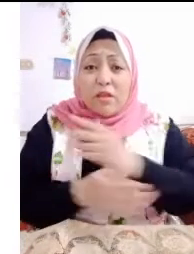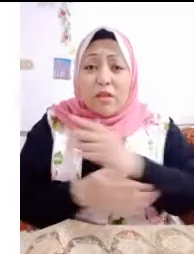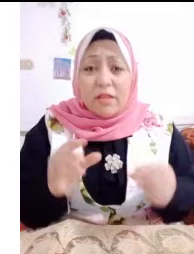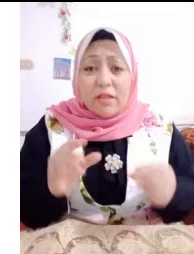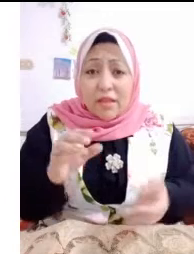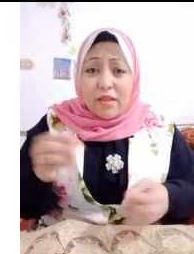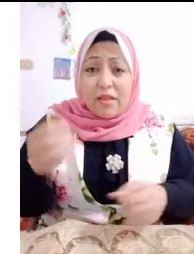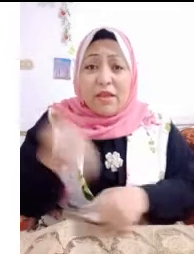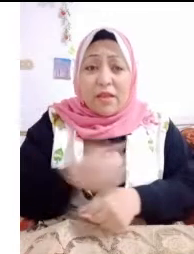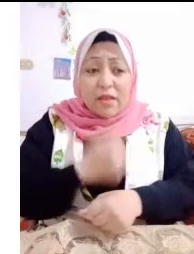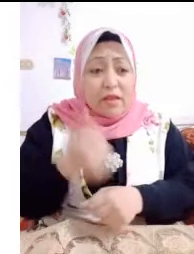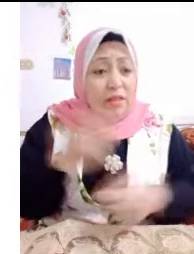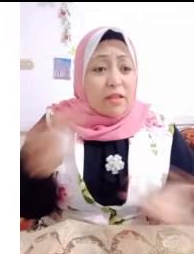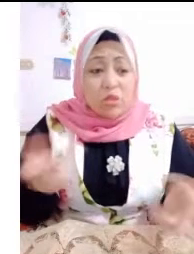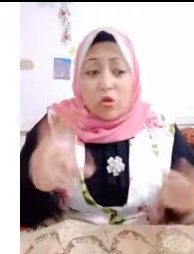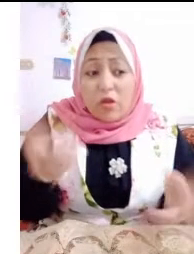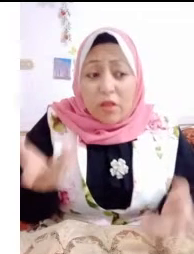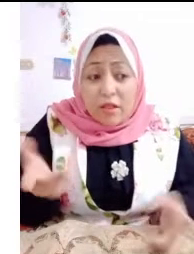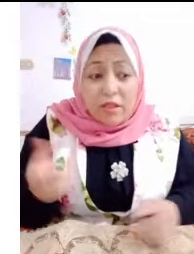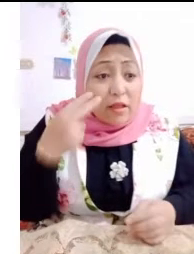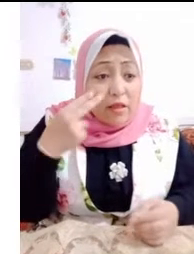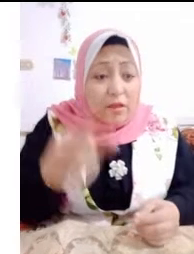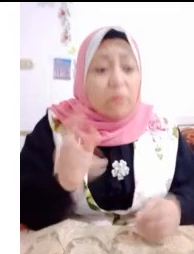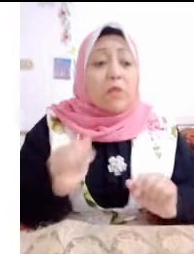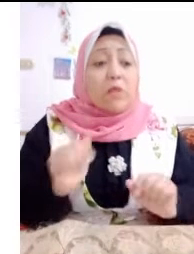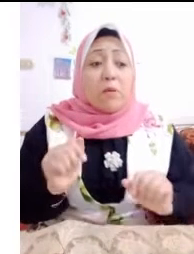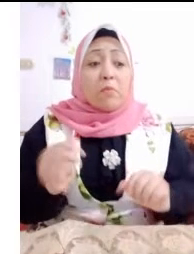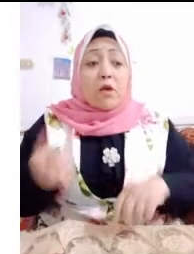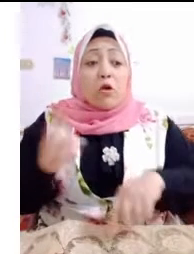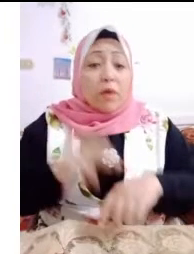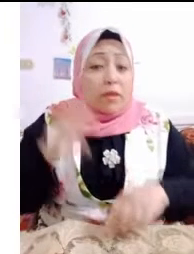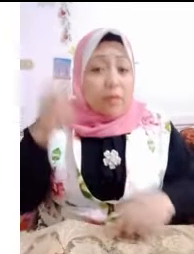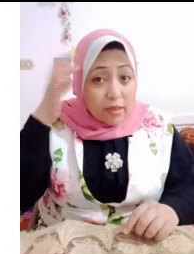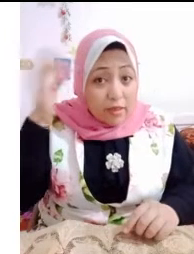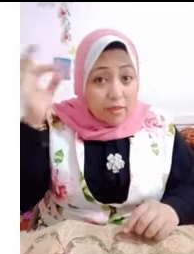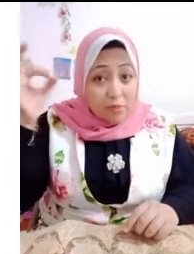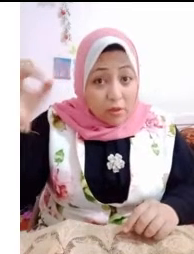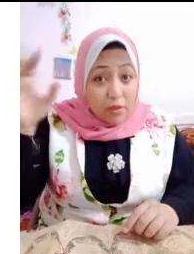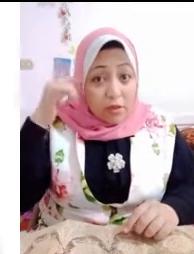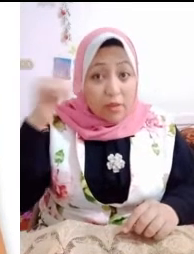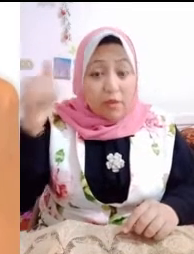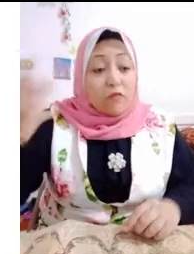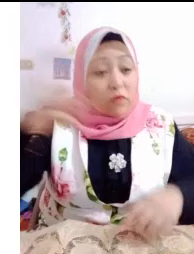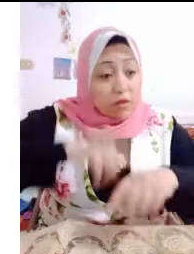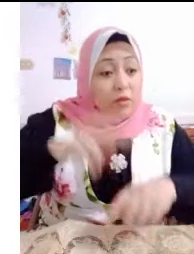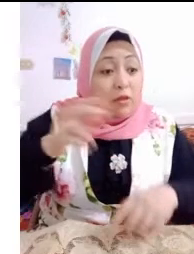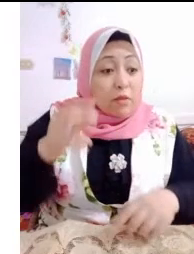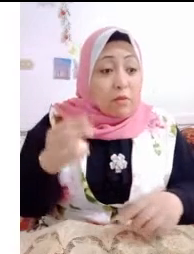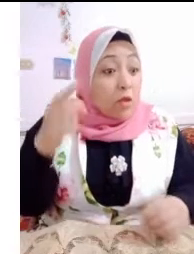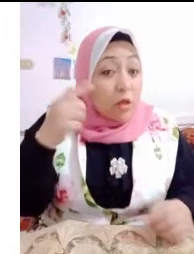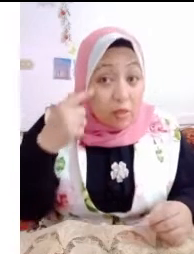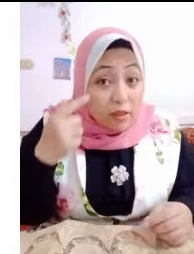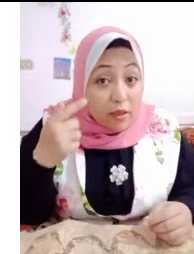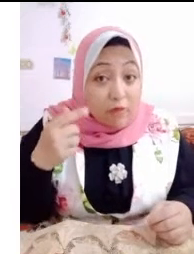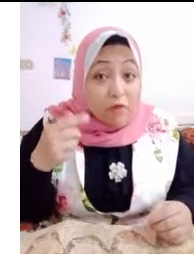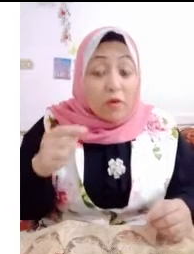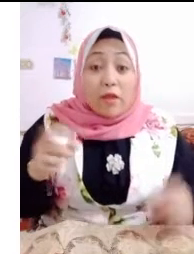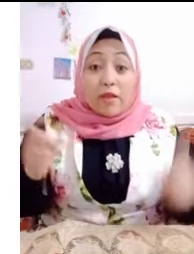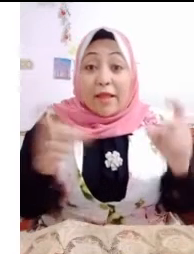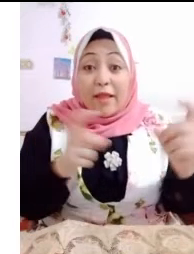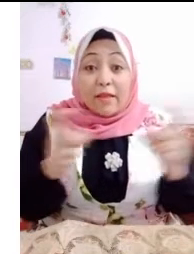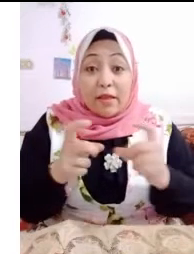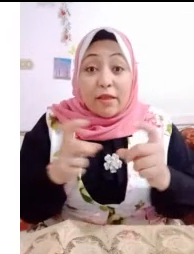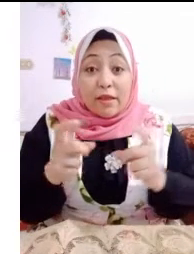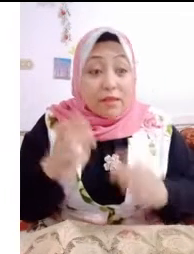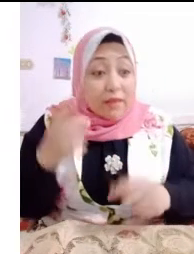they are thrown away after use. 3. Gain more knowledge. Find out more about this challenge and start discussing about